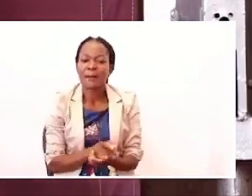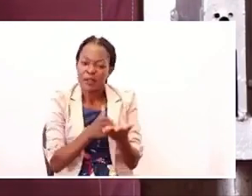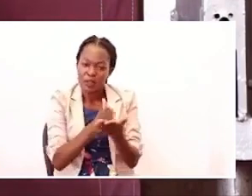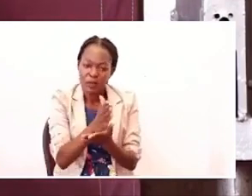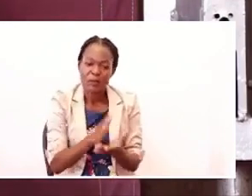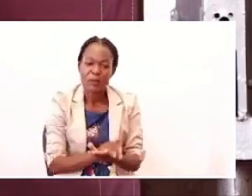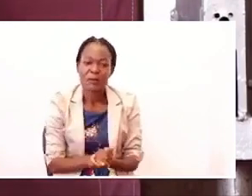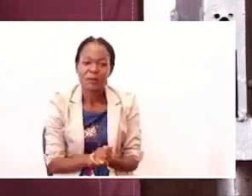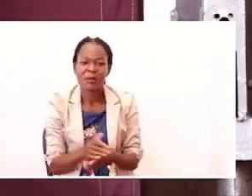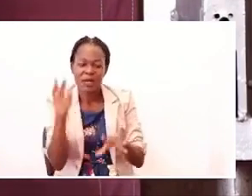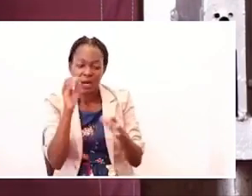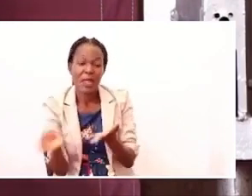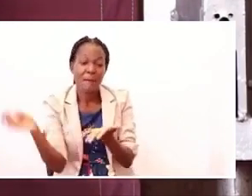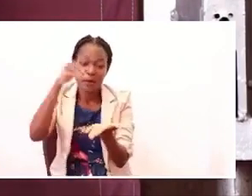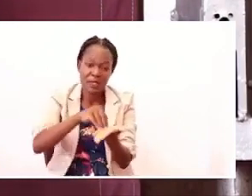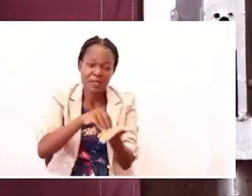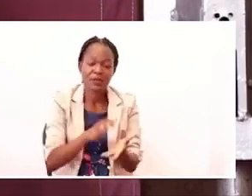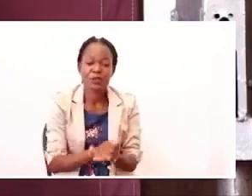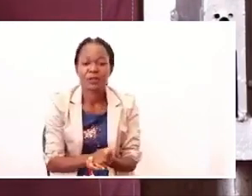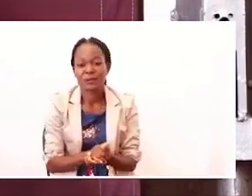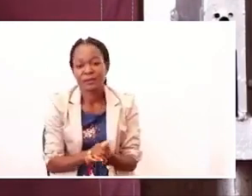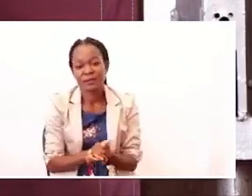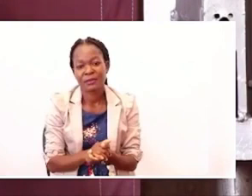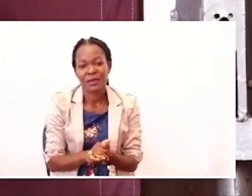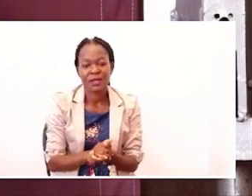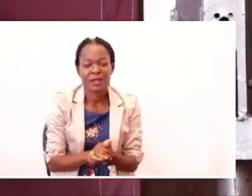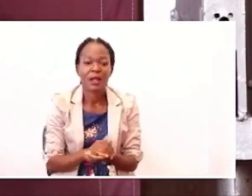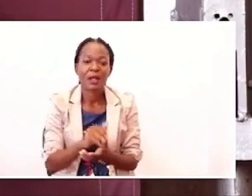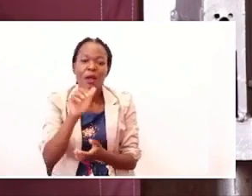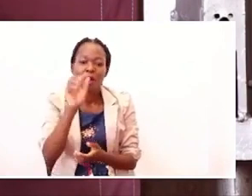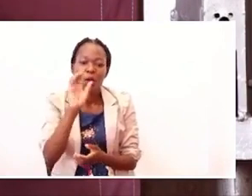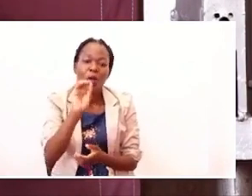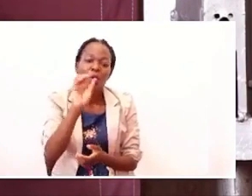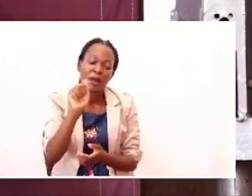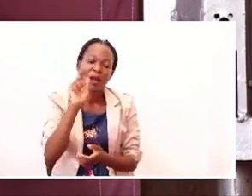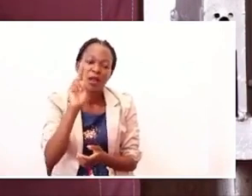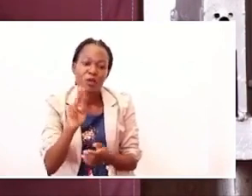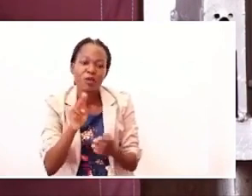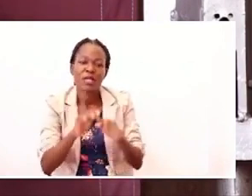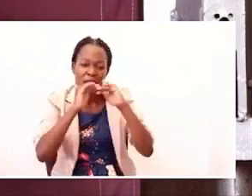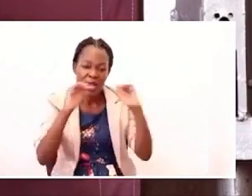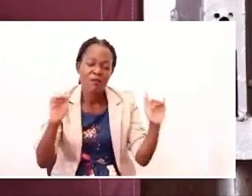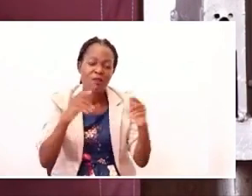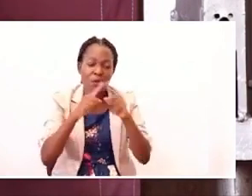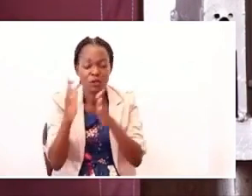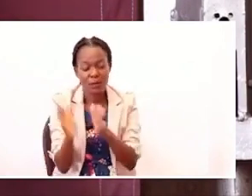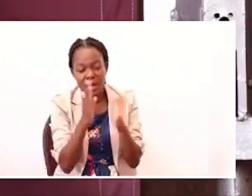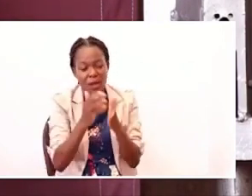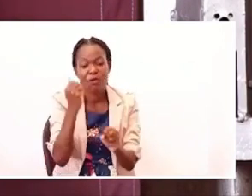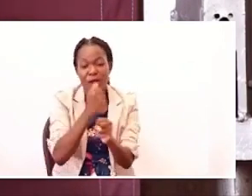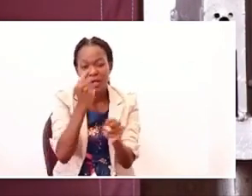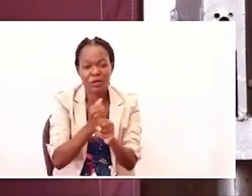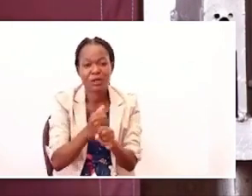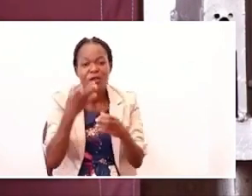earnest implementation of the OAU's Lagos Plan of Action for the Economic Development